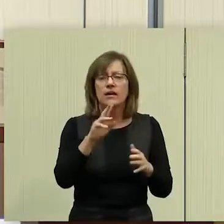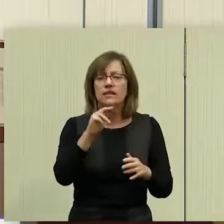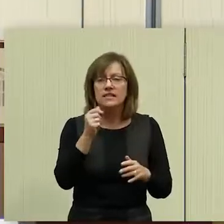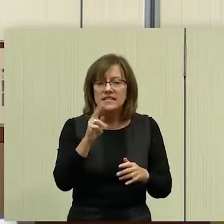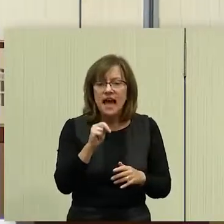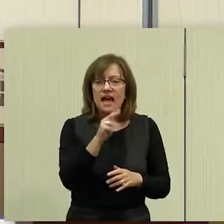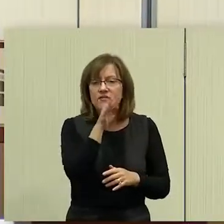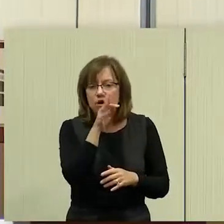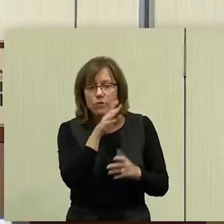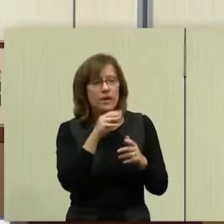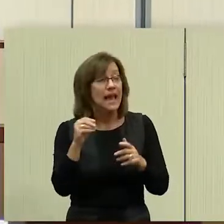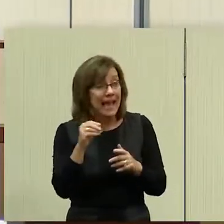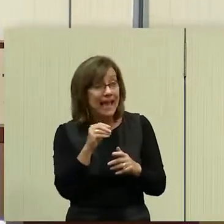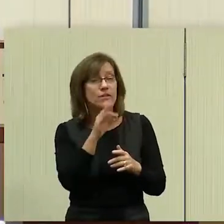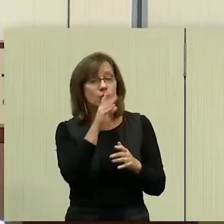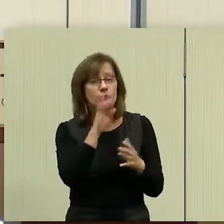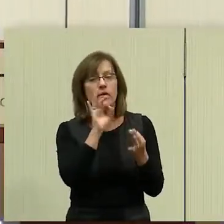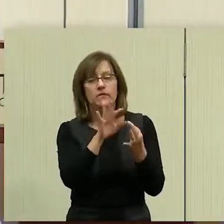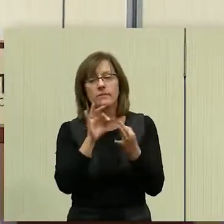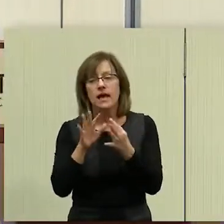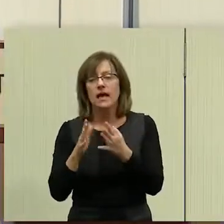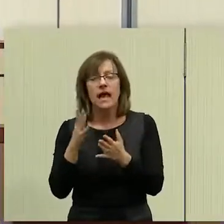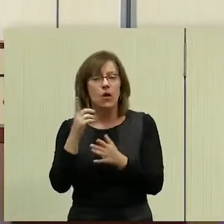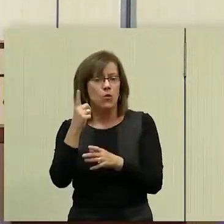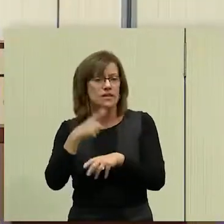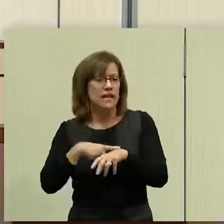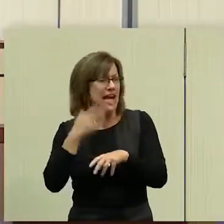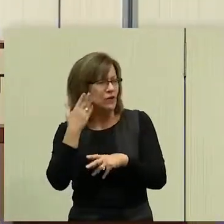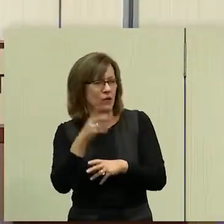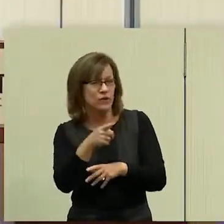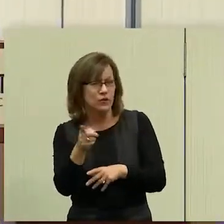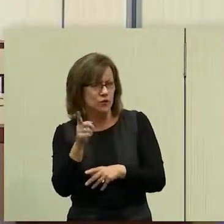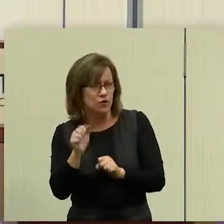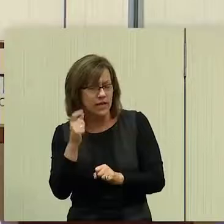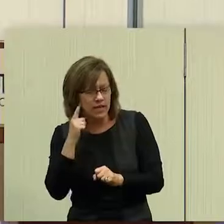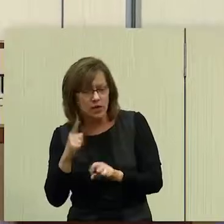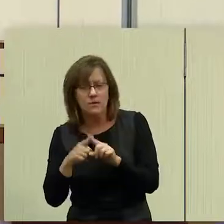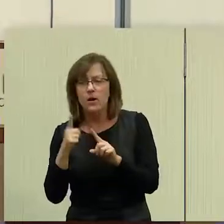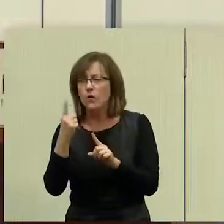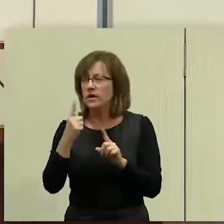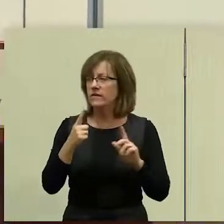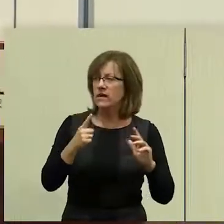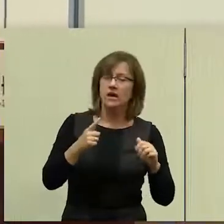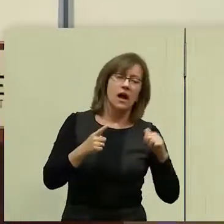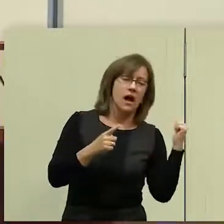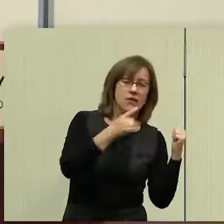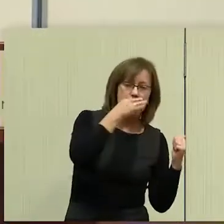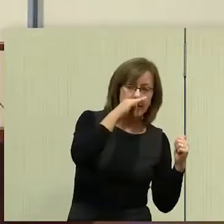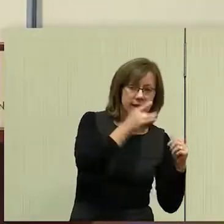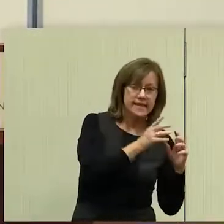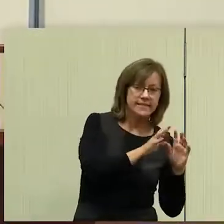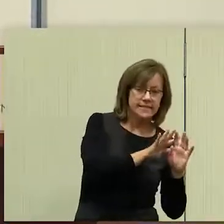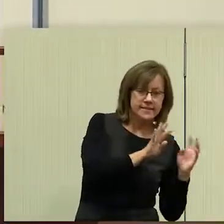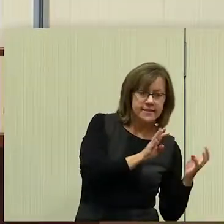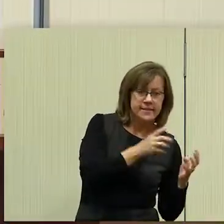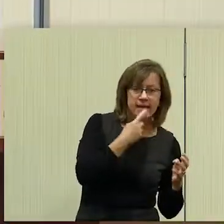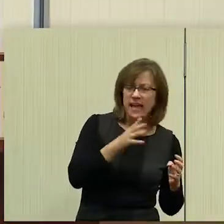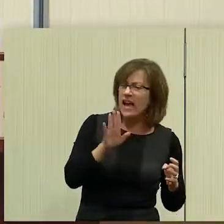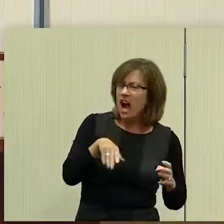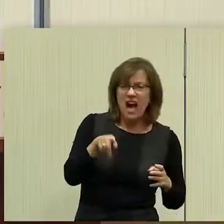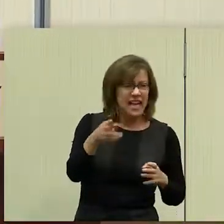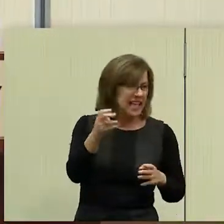verbal feedback that she was giving them. At one point, I don't know if you could hear it on this, one of the other kids says something like, "He's